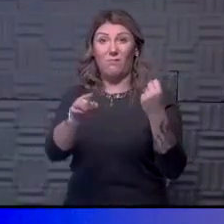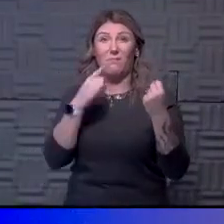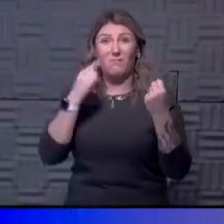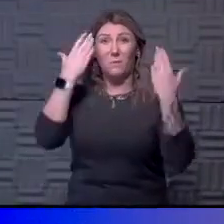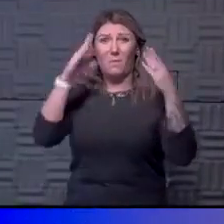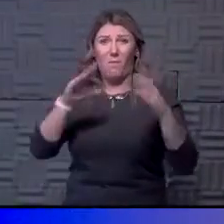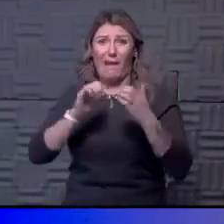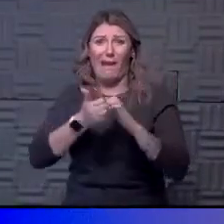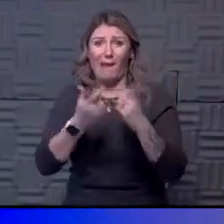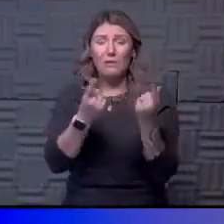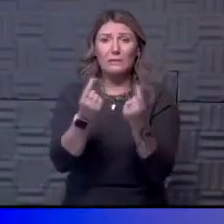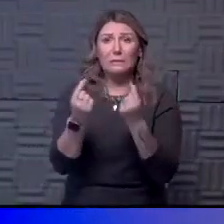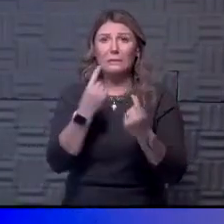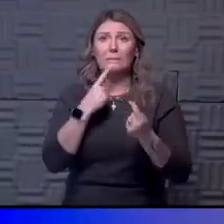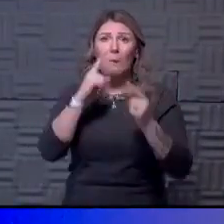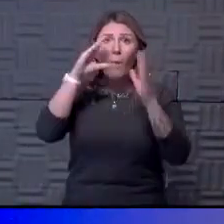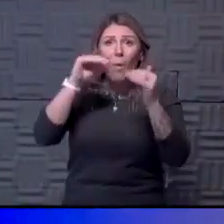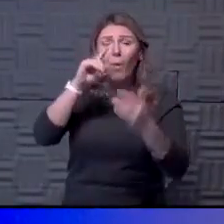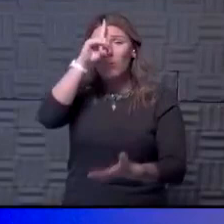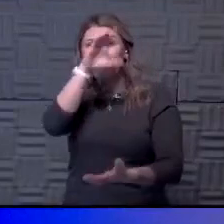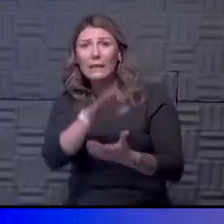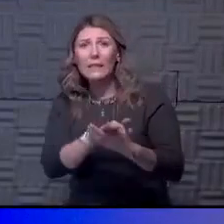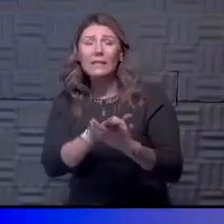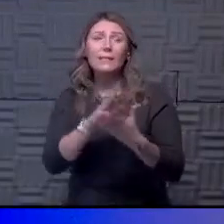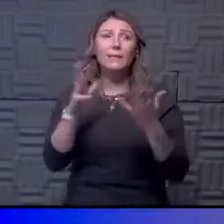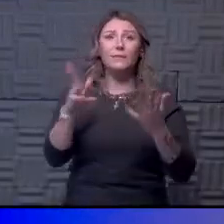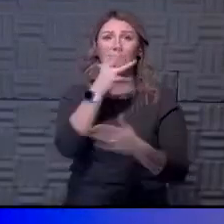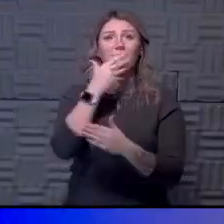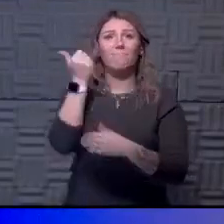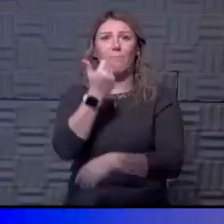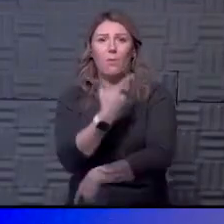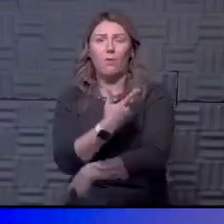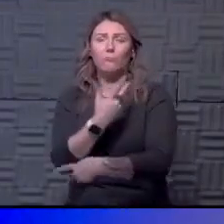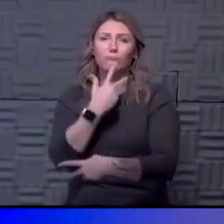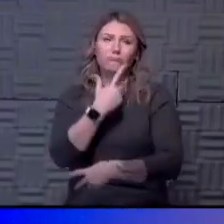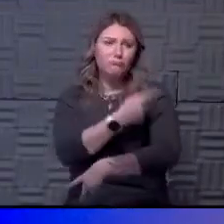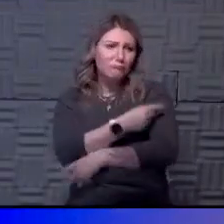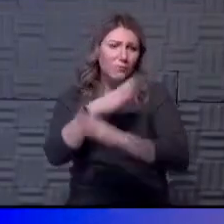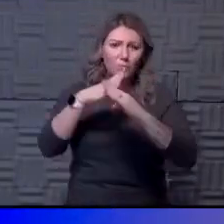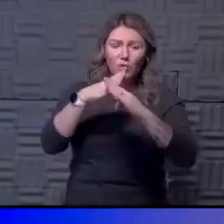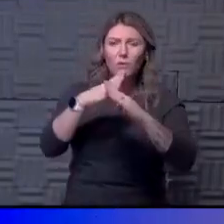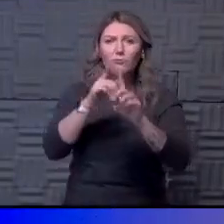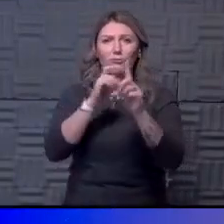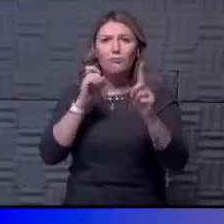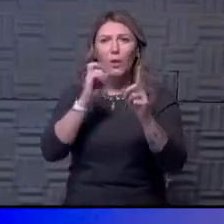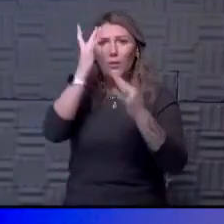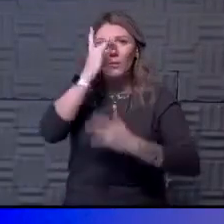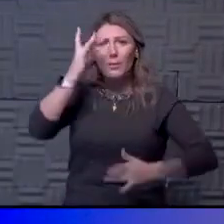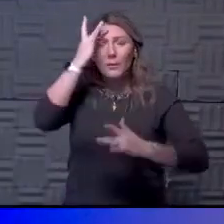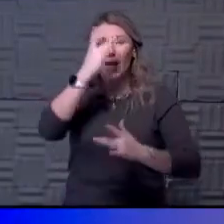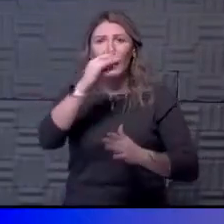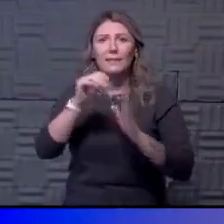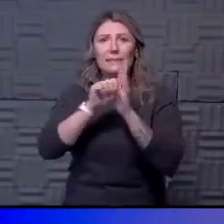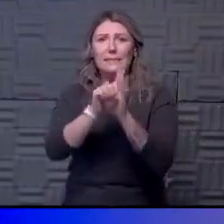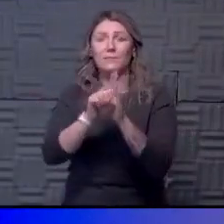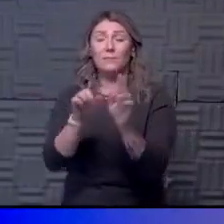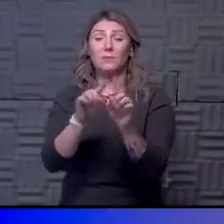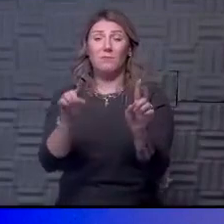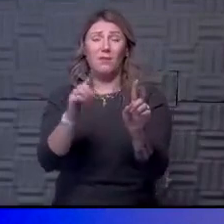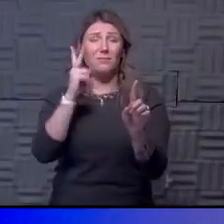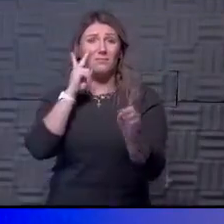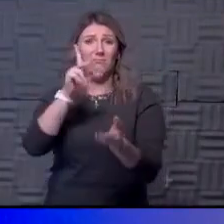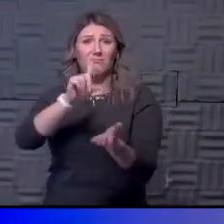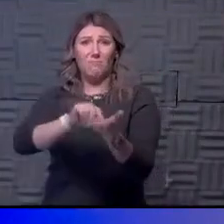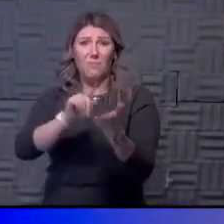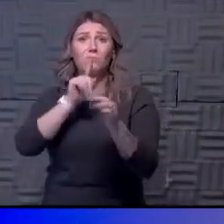does. We hope and believe that it will offer you better protection against the disease and the symptoms, but we've also seen published reports,